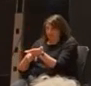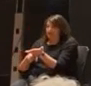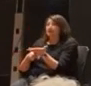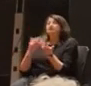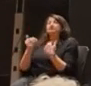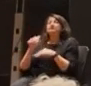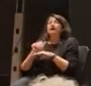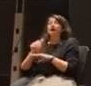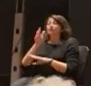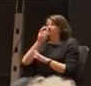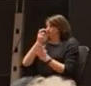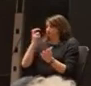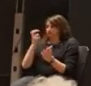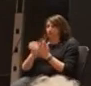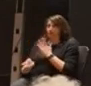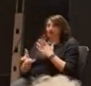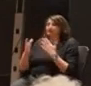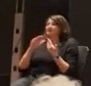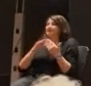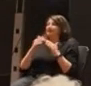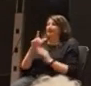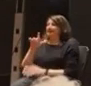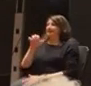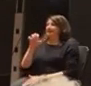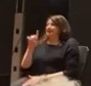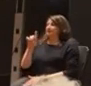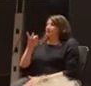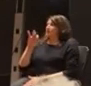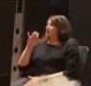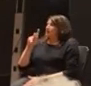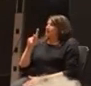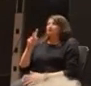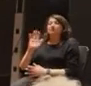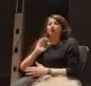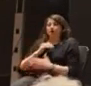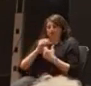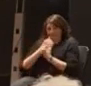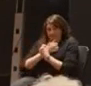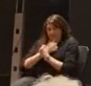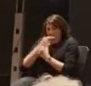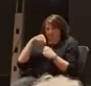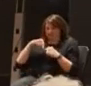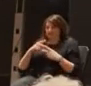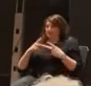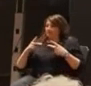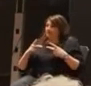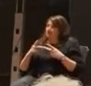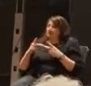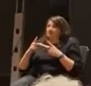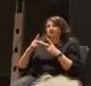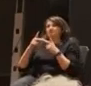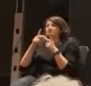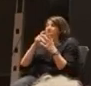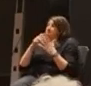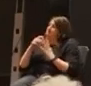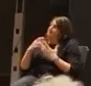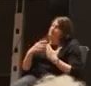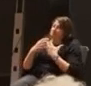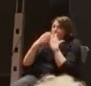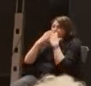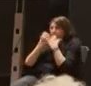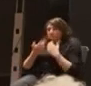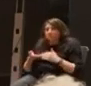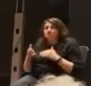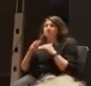Tonight, we'll be diving into our city's landmarks and deepening our love for this place that so many of us are lucky to call home. And as part of that,